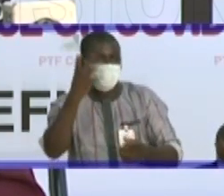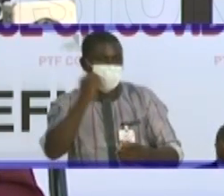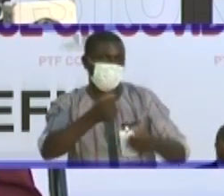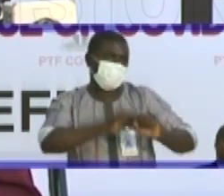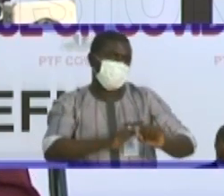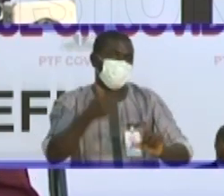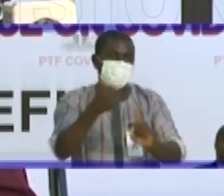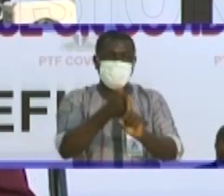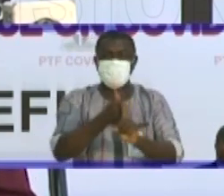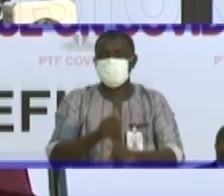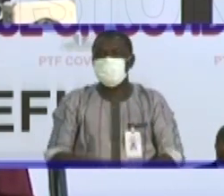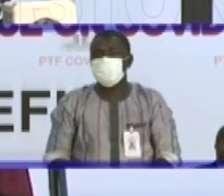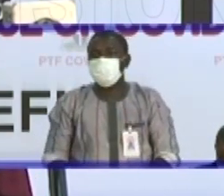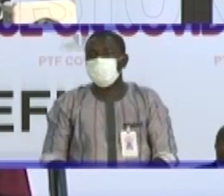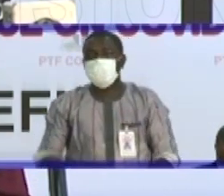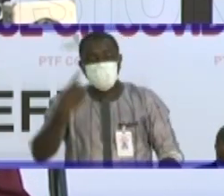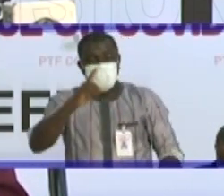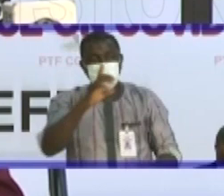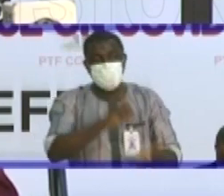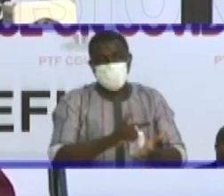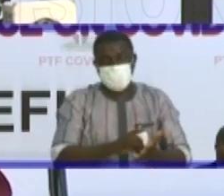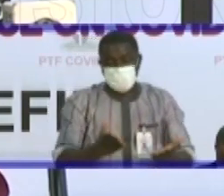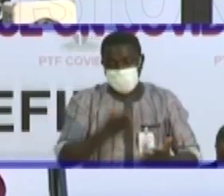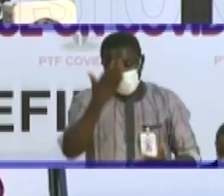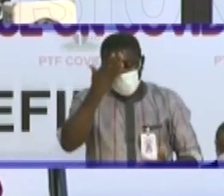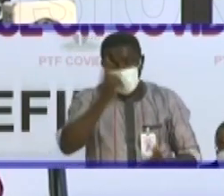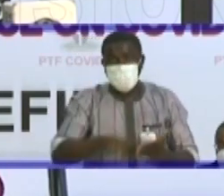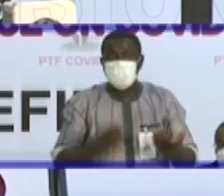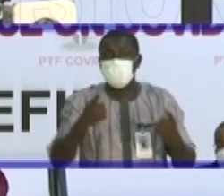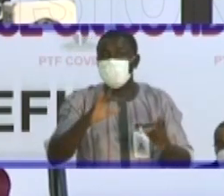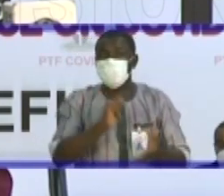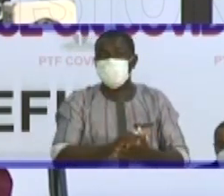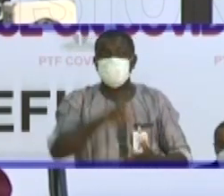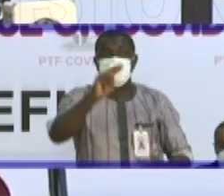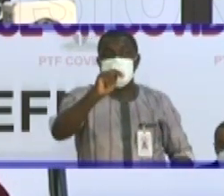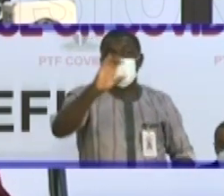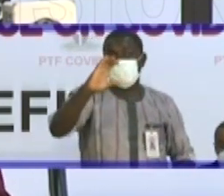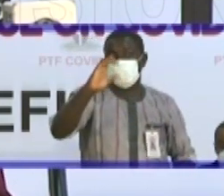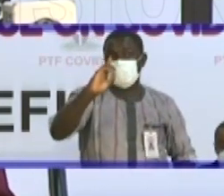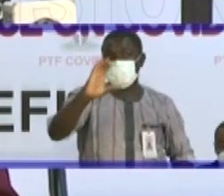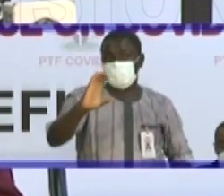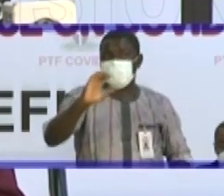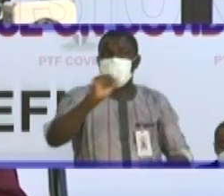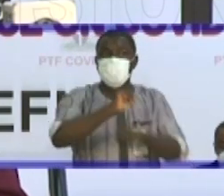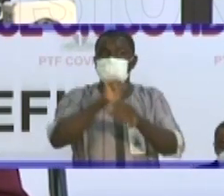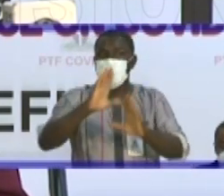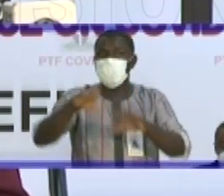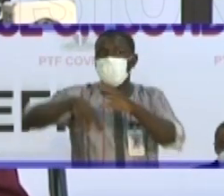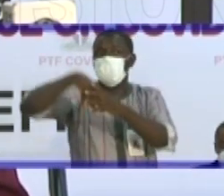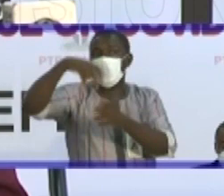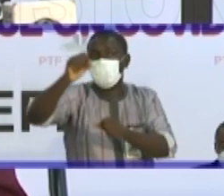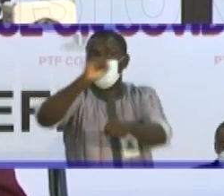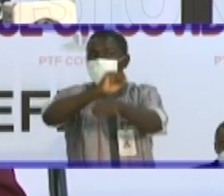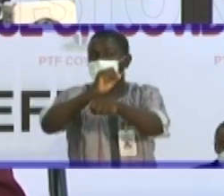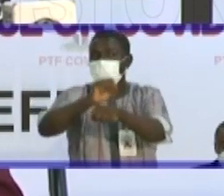to doctors, yes, you know that what happens is that NCDC workers who go out into the field to do